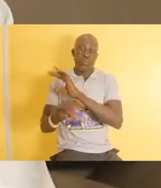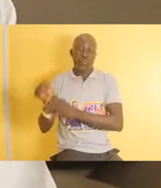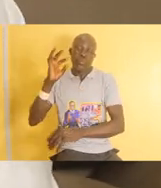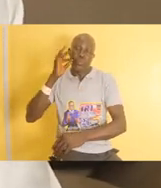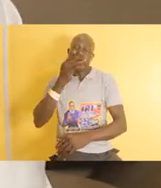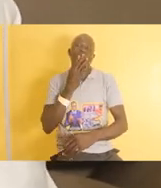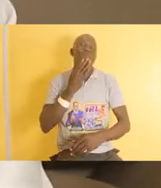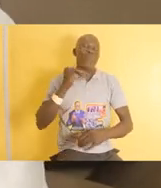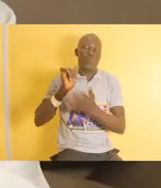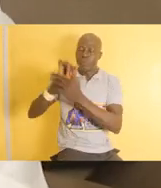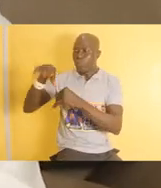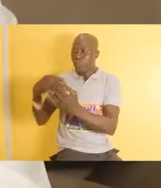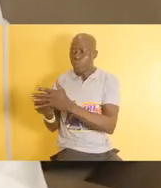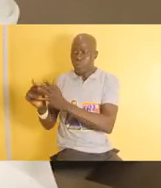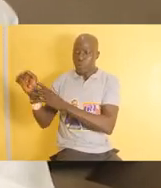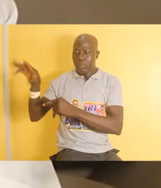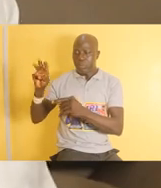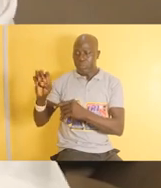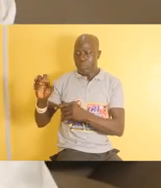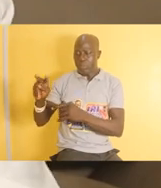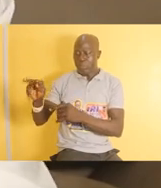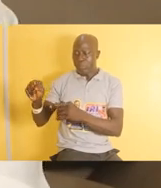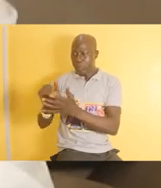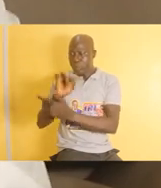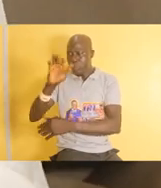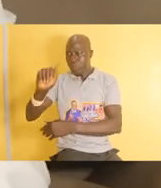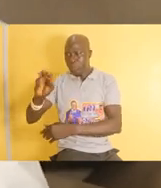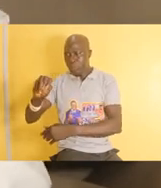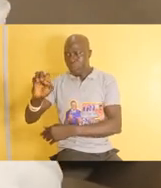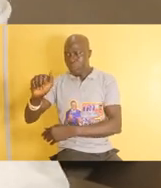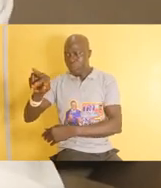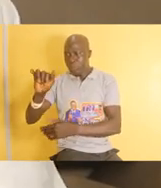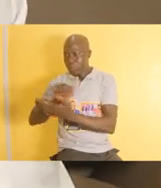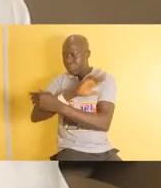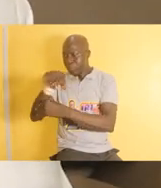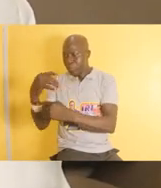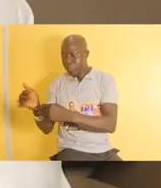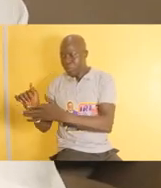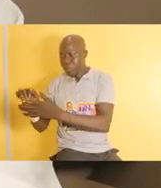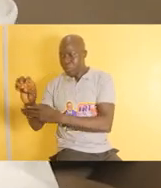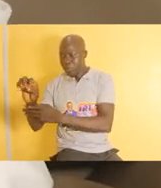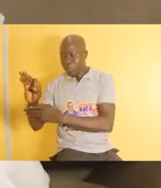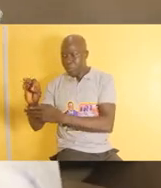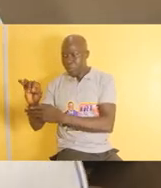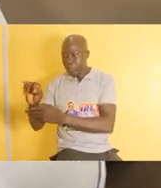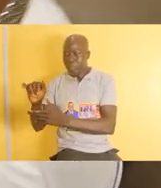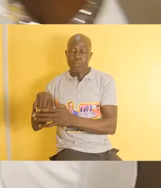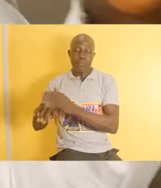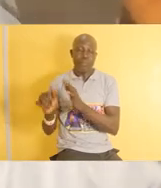awon ara Kenani ati ti awon ara Iti ati ti awon Amori ati ti awon Perisi ati ti awon Ifi o